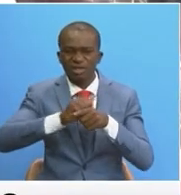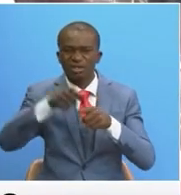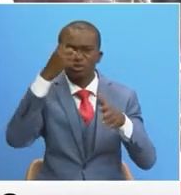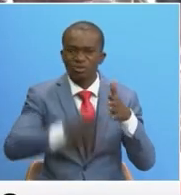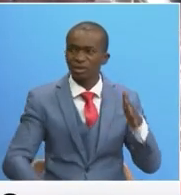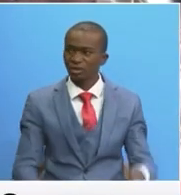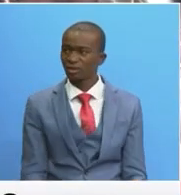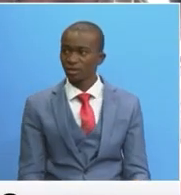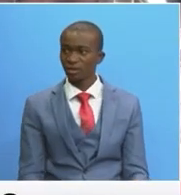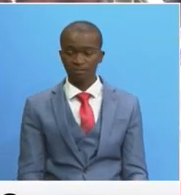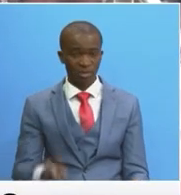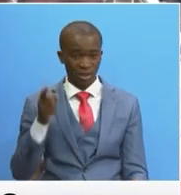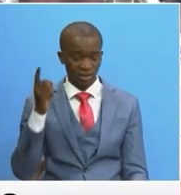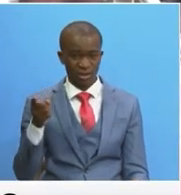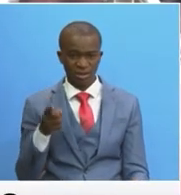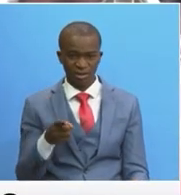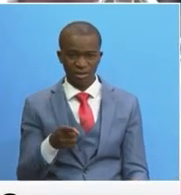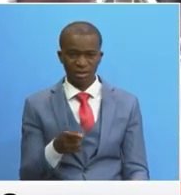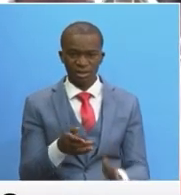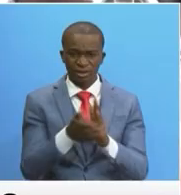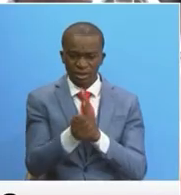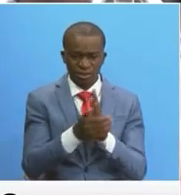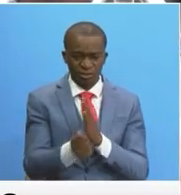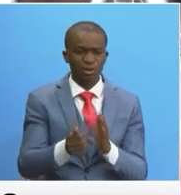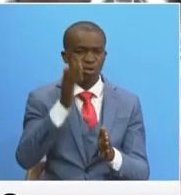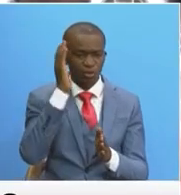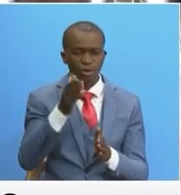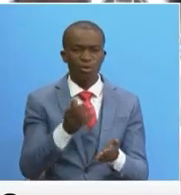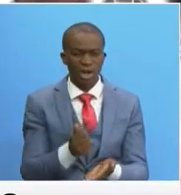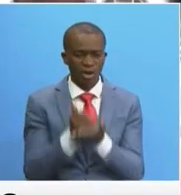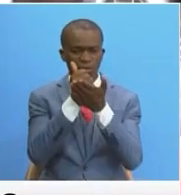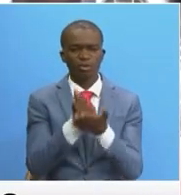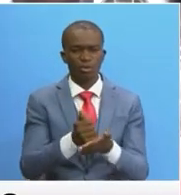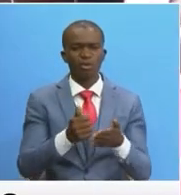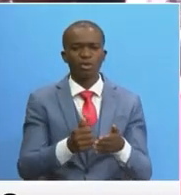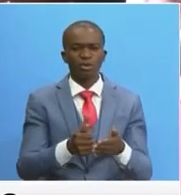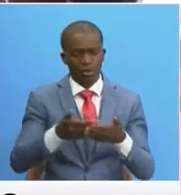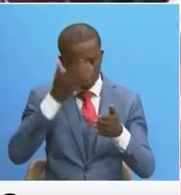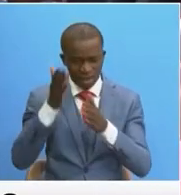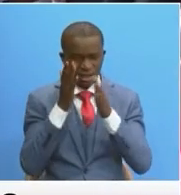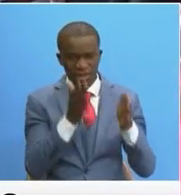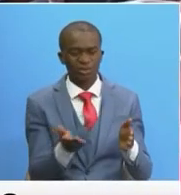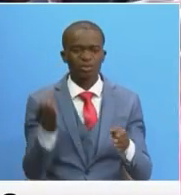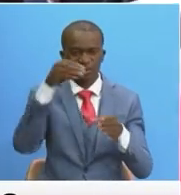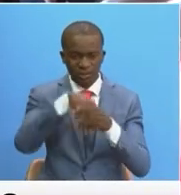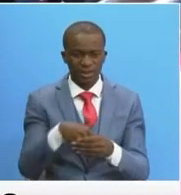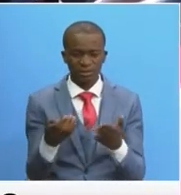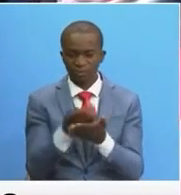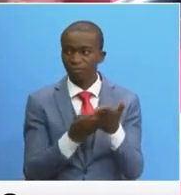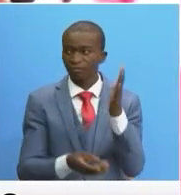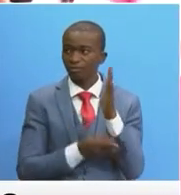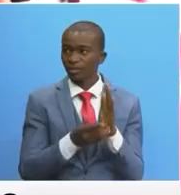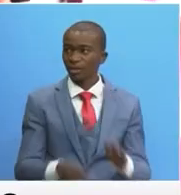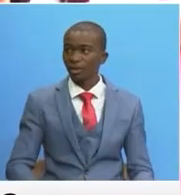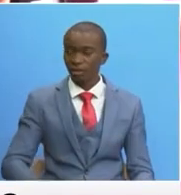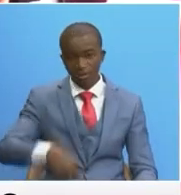be enabled to participate fully in the economic development of our nation. To the graduates, the skills they have acquired